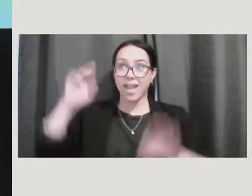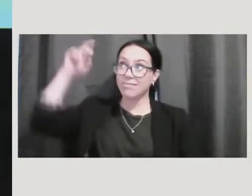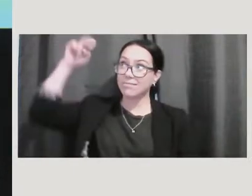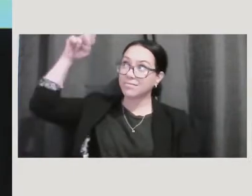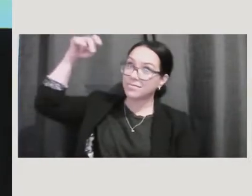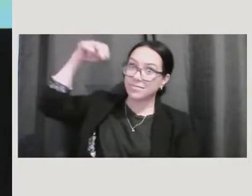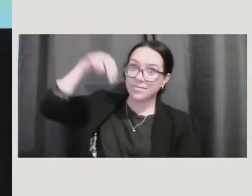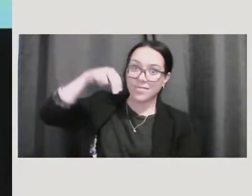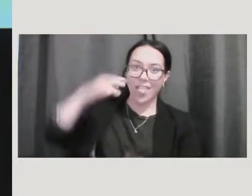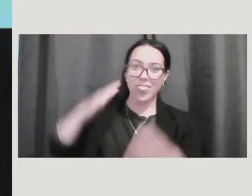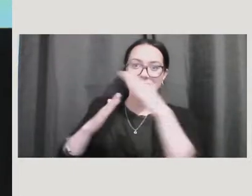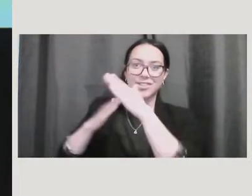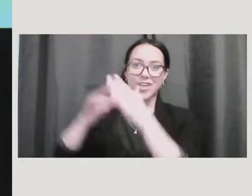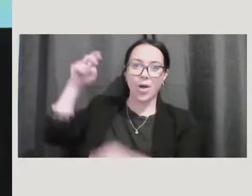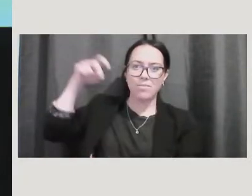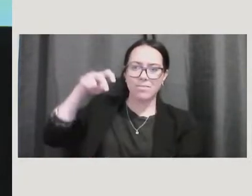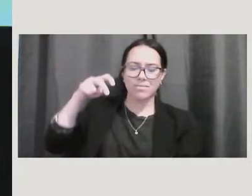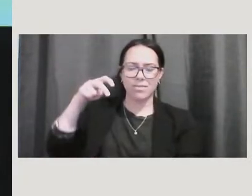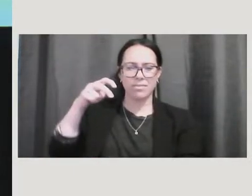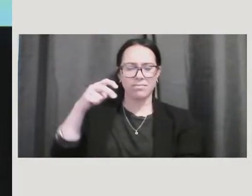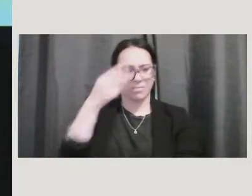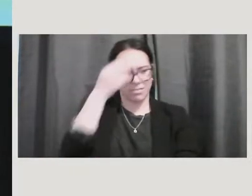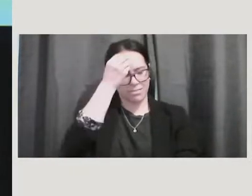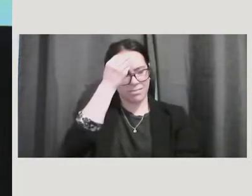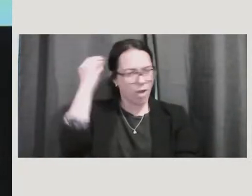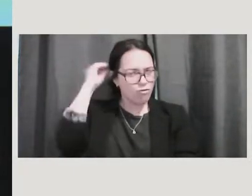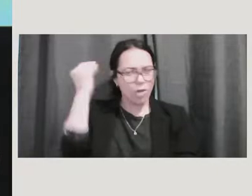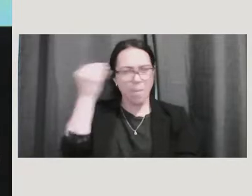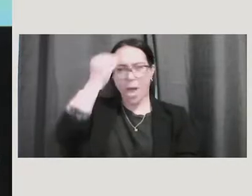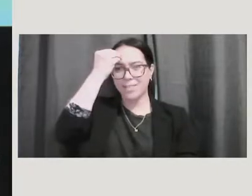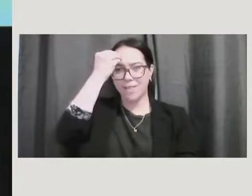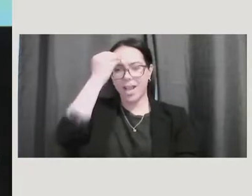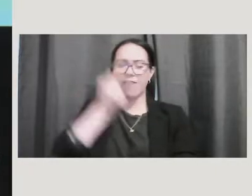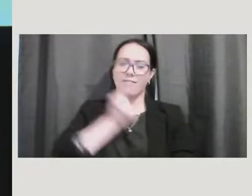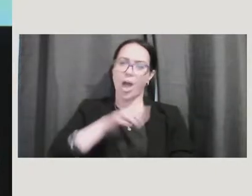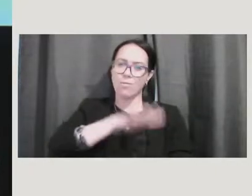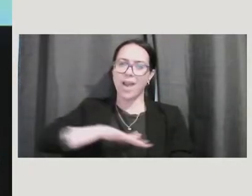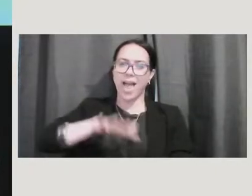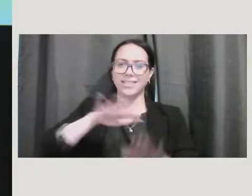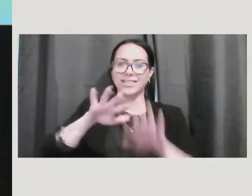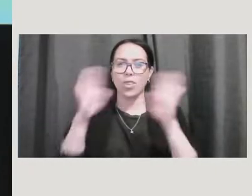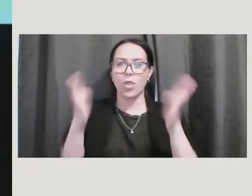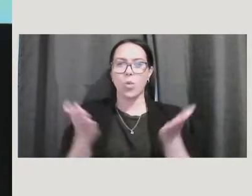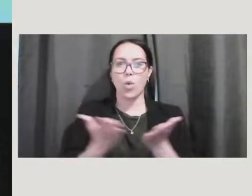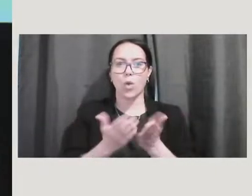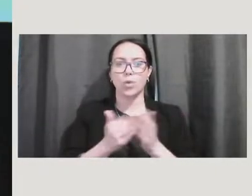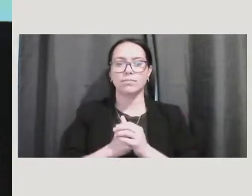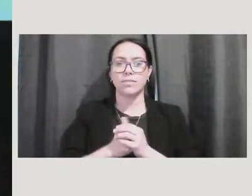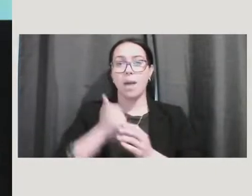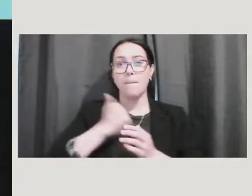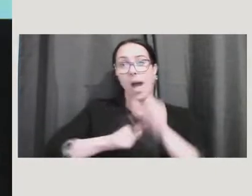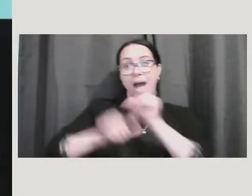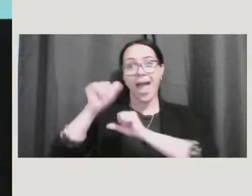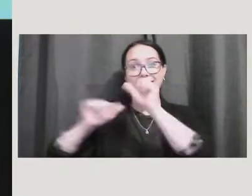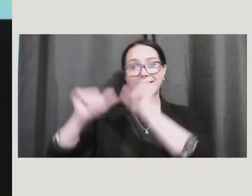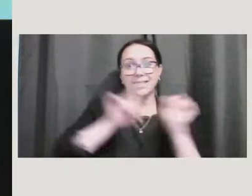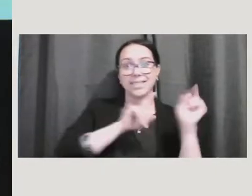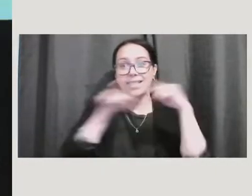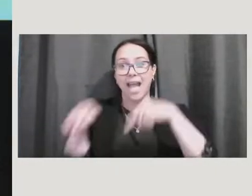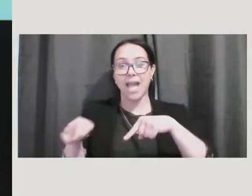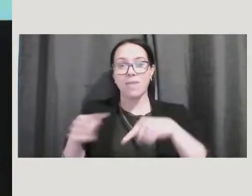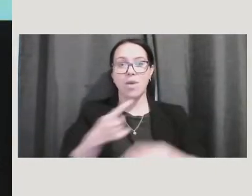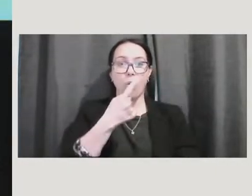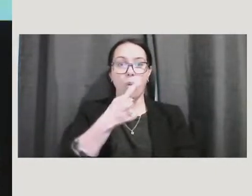it reminds me of our place in the world my ancestors came to uh pitoni in the 19th